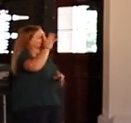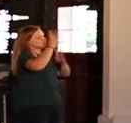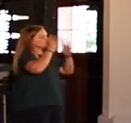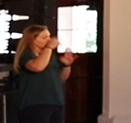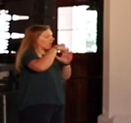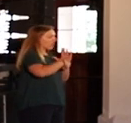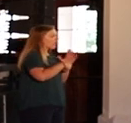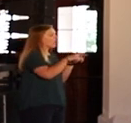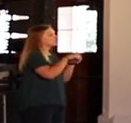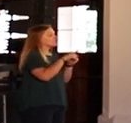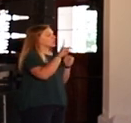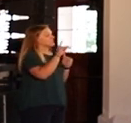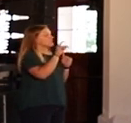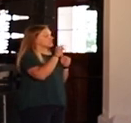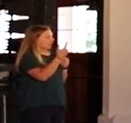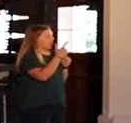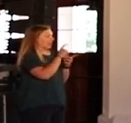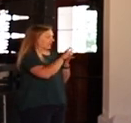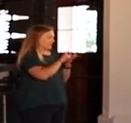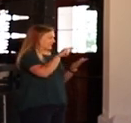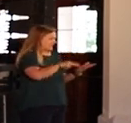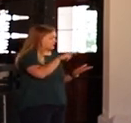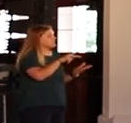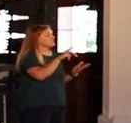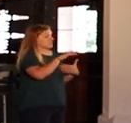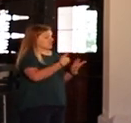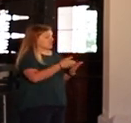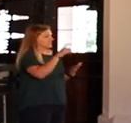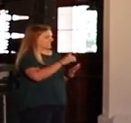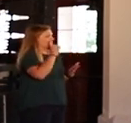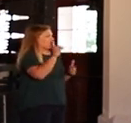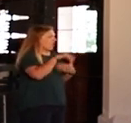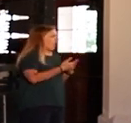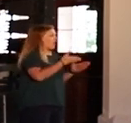and information literacy. These are things that you need to succeed in all